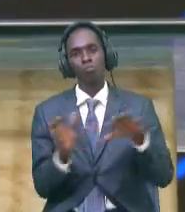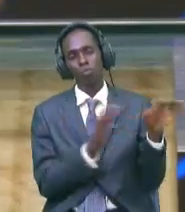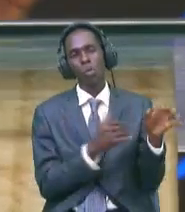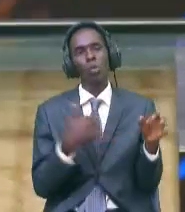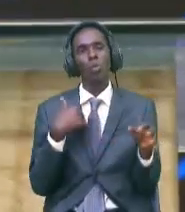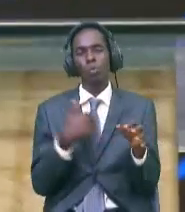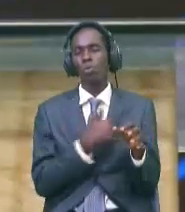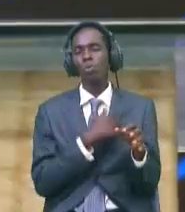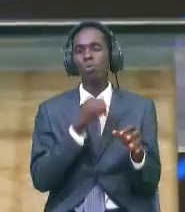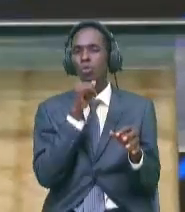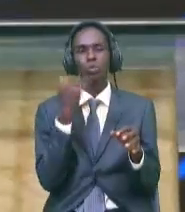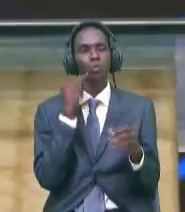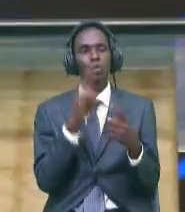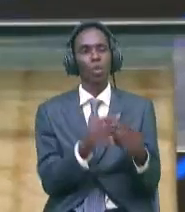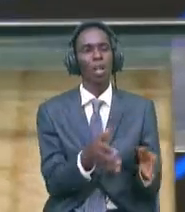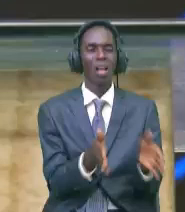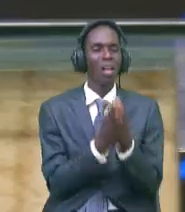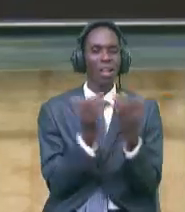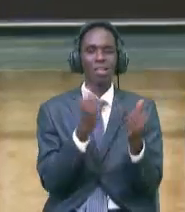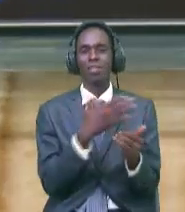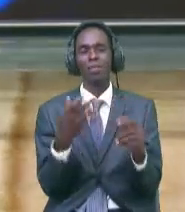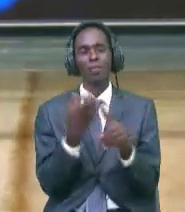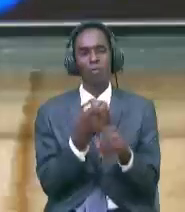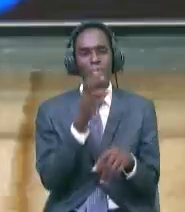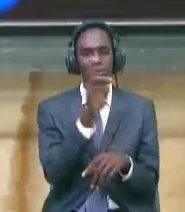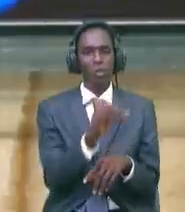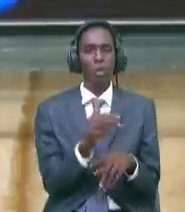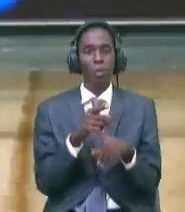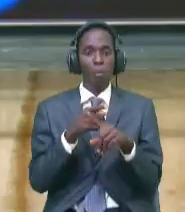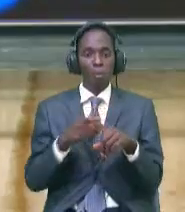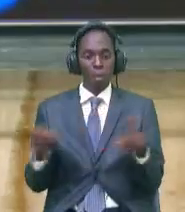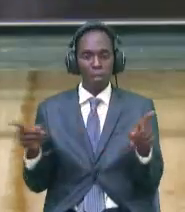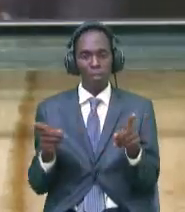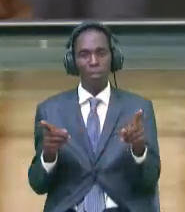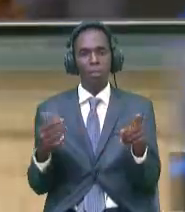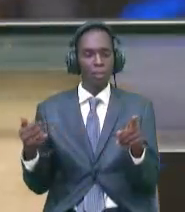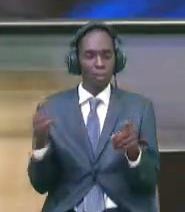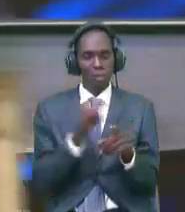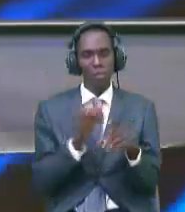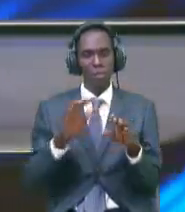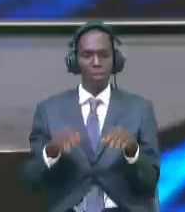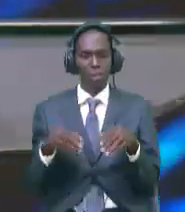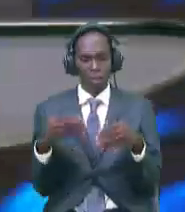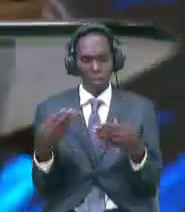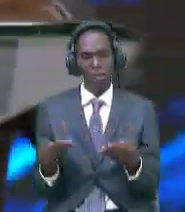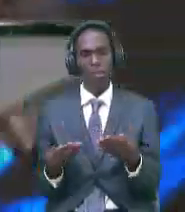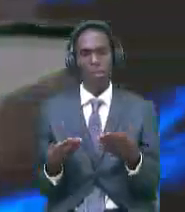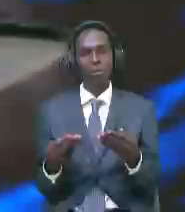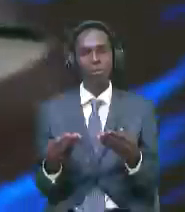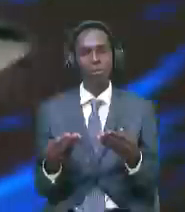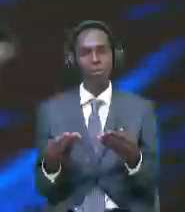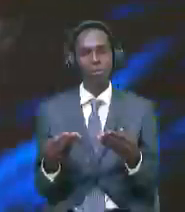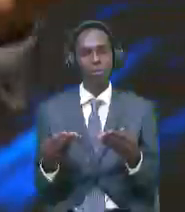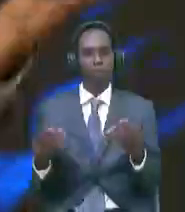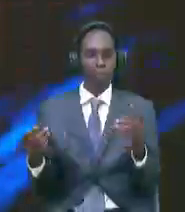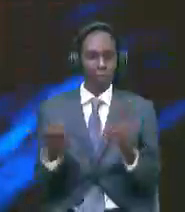have demanded anything from them. But this they did, not as we hoped, but first they gave